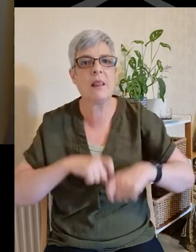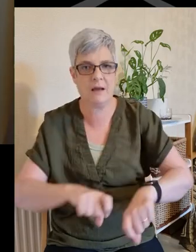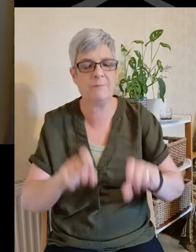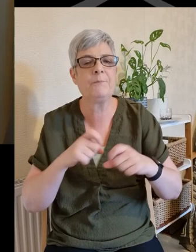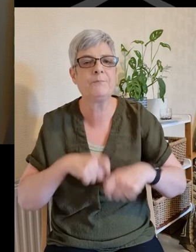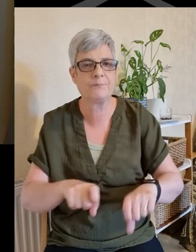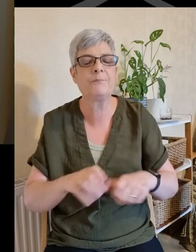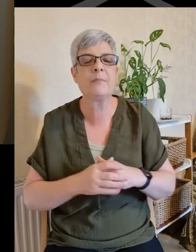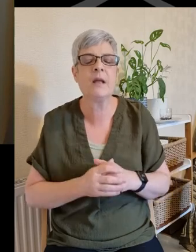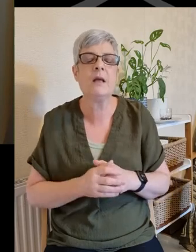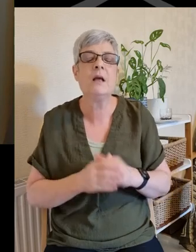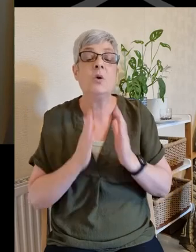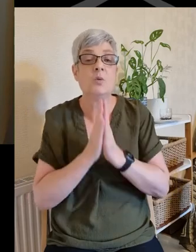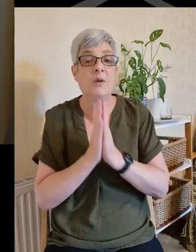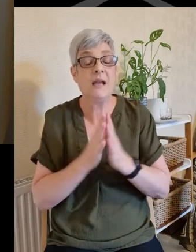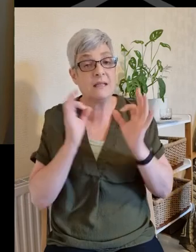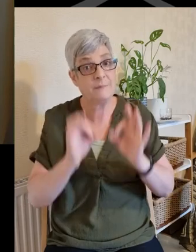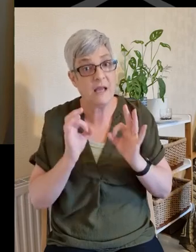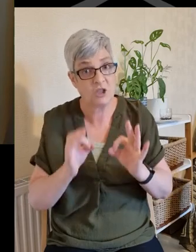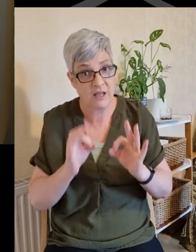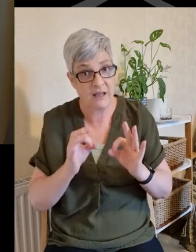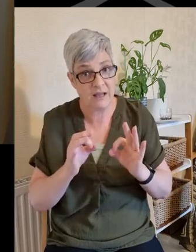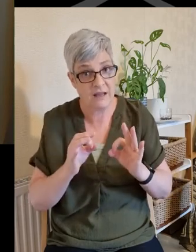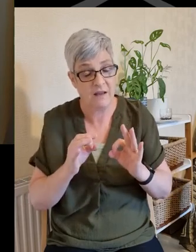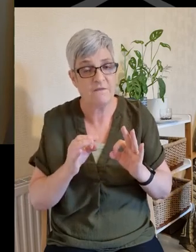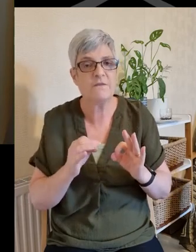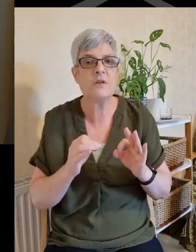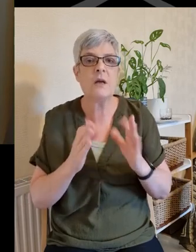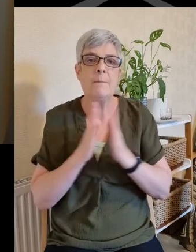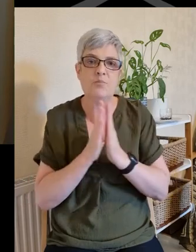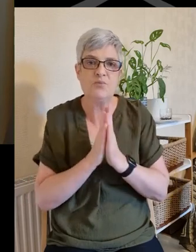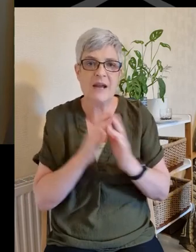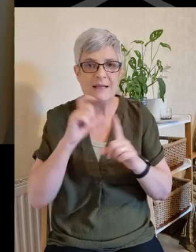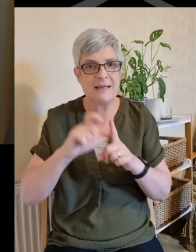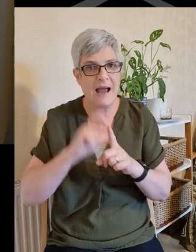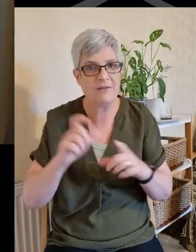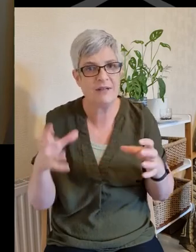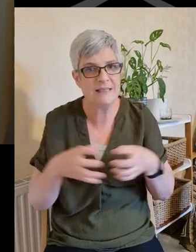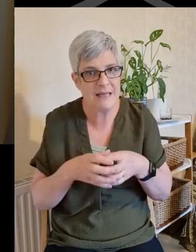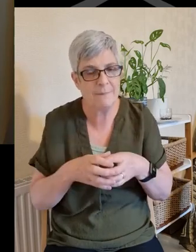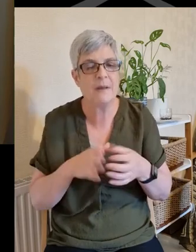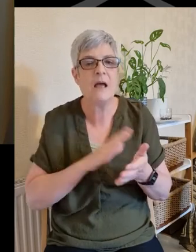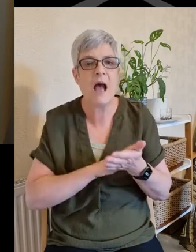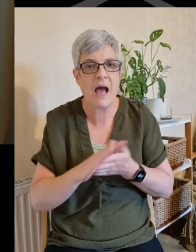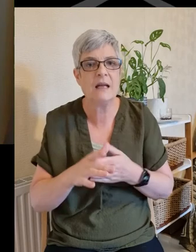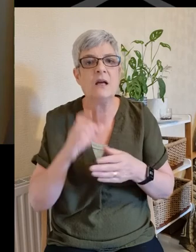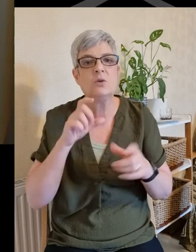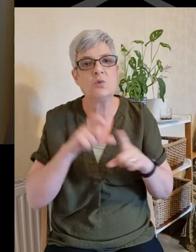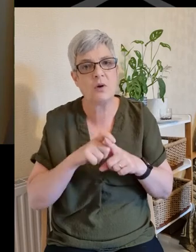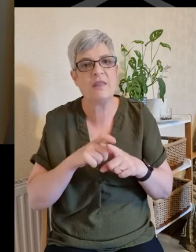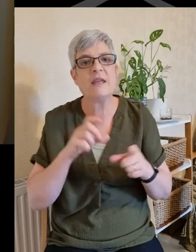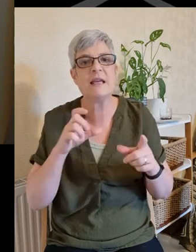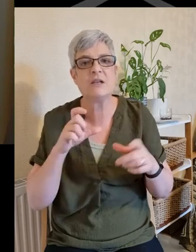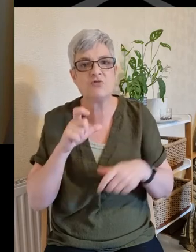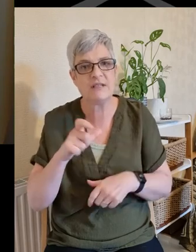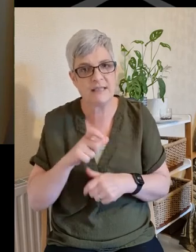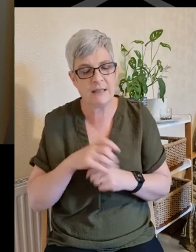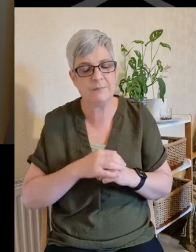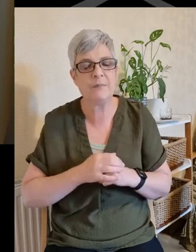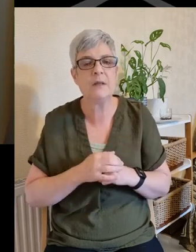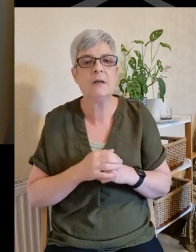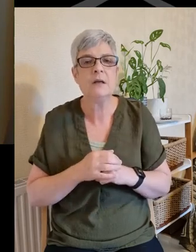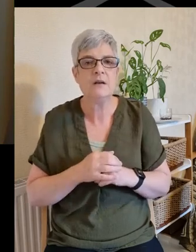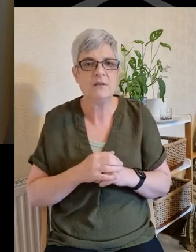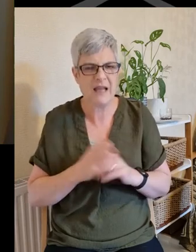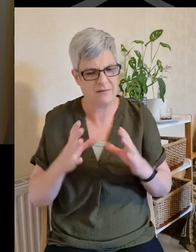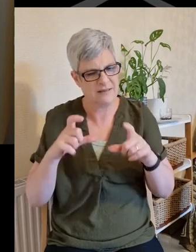We pray especially for our prayer diary team, Hannah, Dorothy and Christine, who faithfully put together